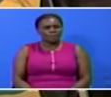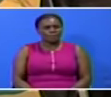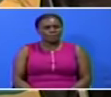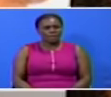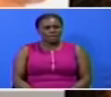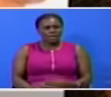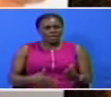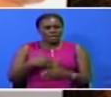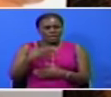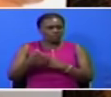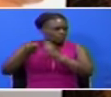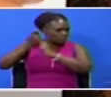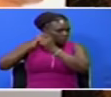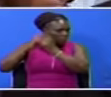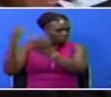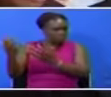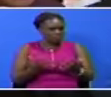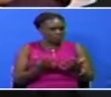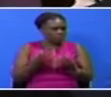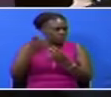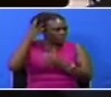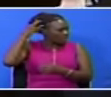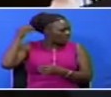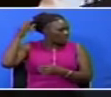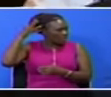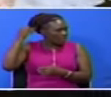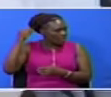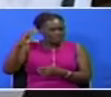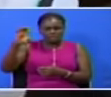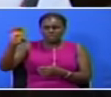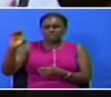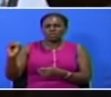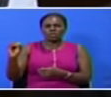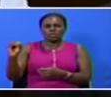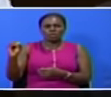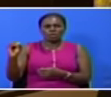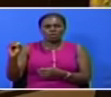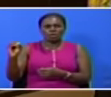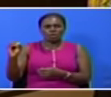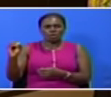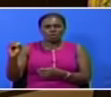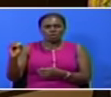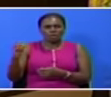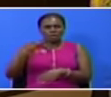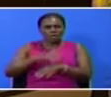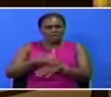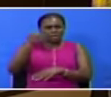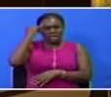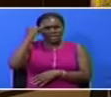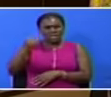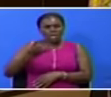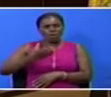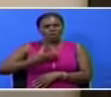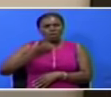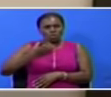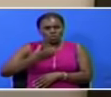After importing hair for over 18 years, Jane Akoth, the CEO of Rapunzel and Porsche Hair, got an idea to start her own